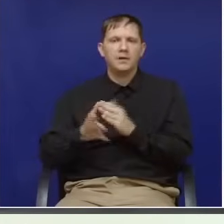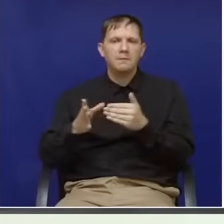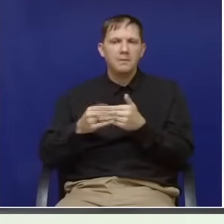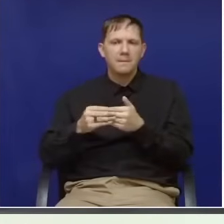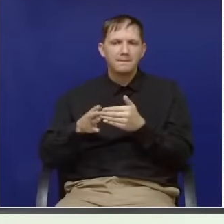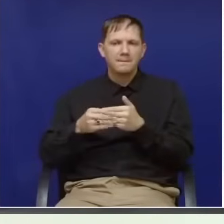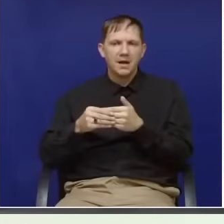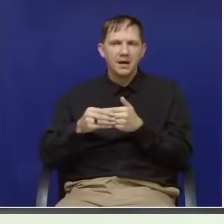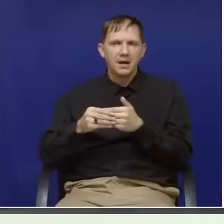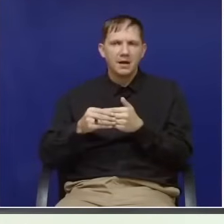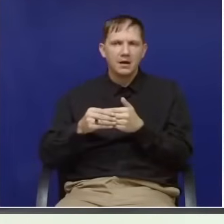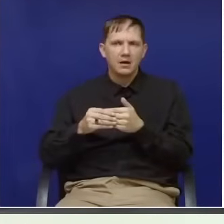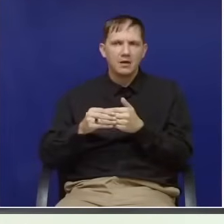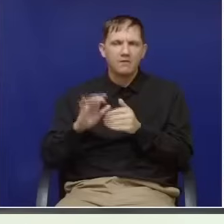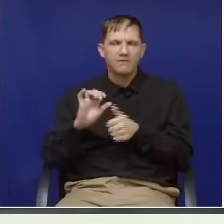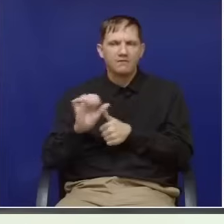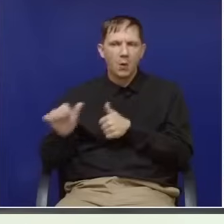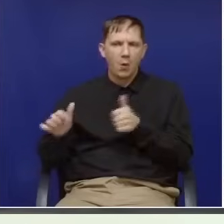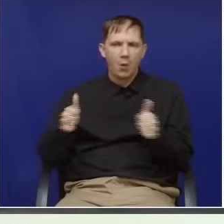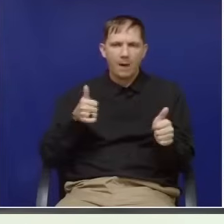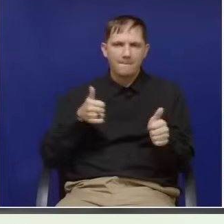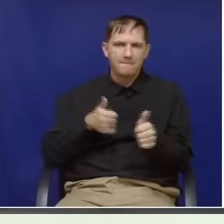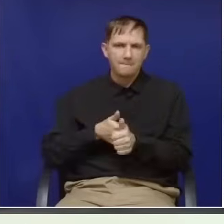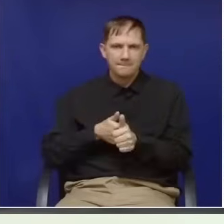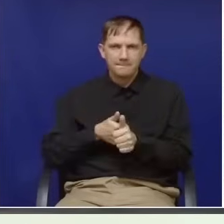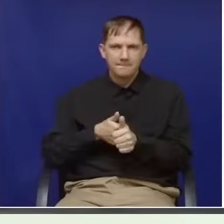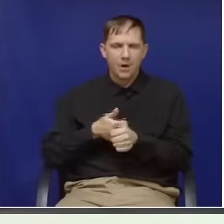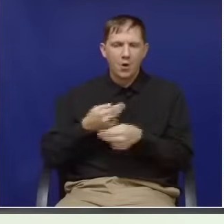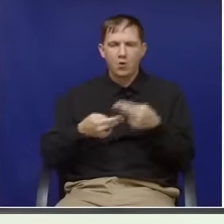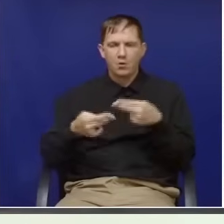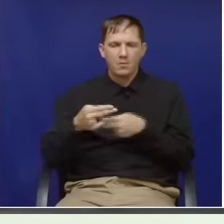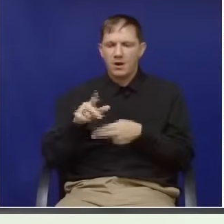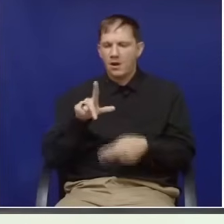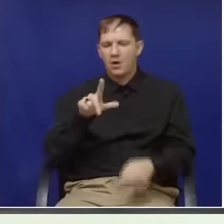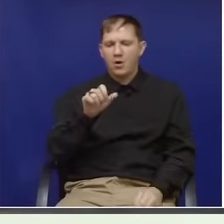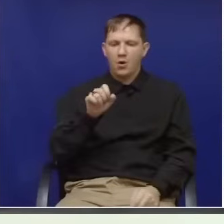taking charge of the follow-up? Honourable Lorimer.